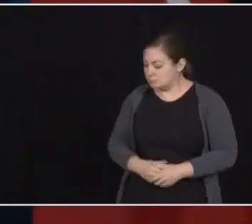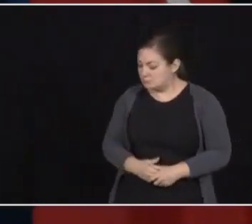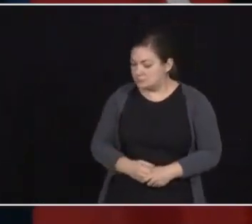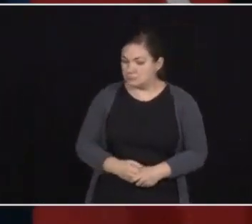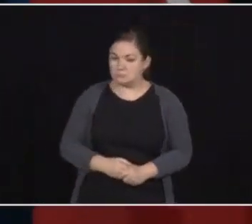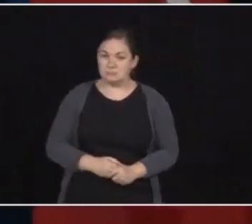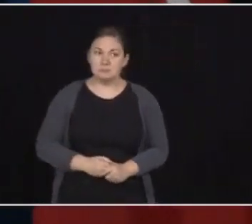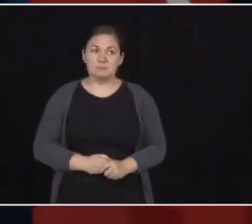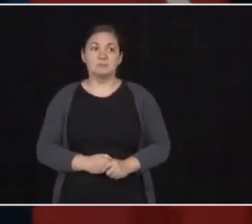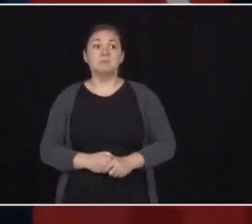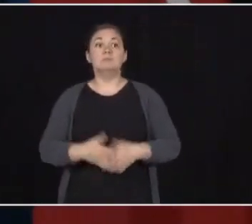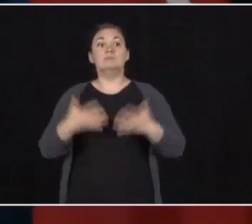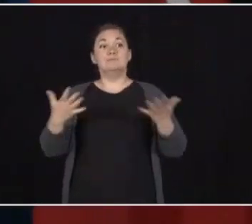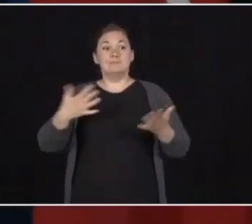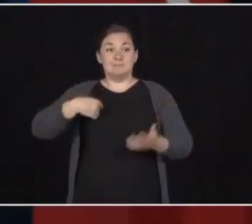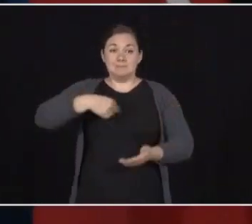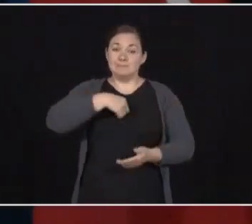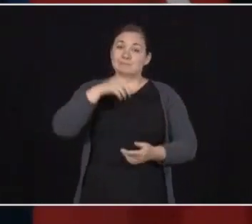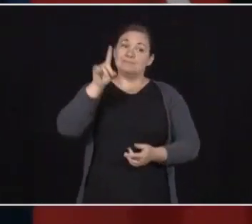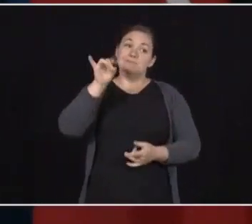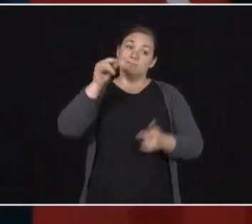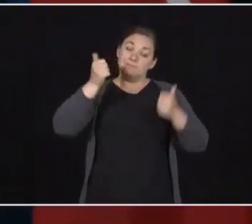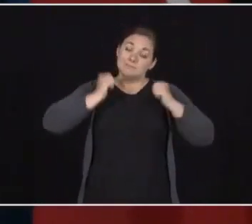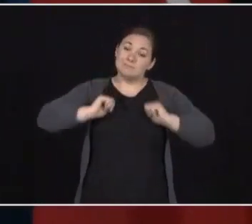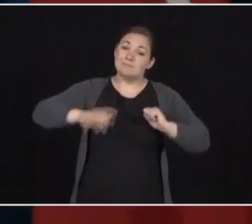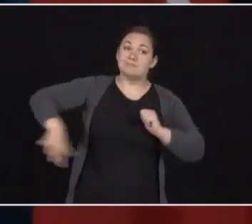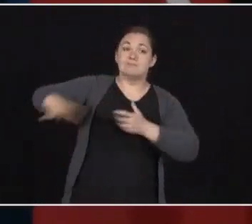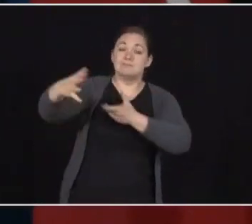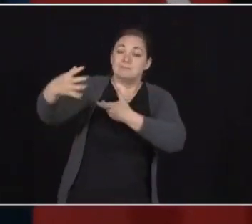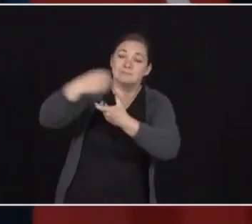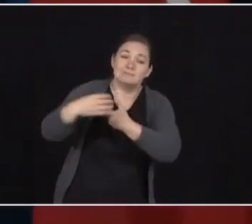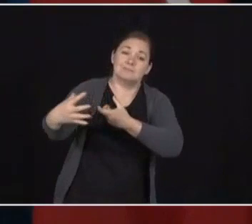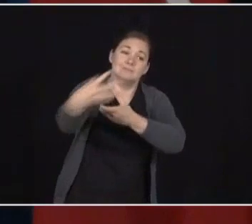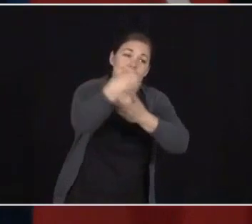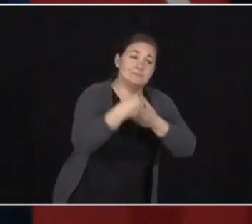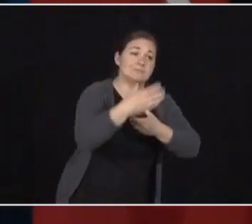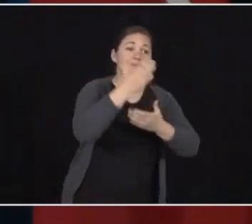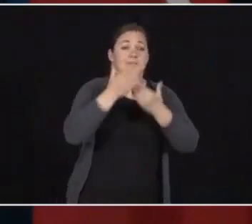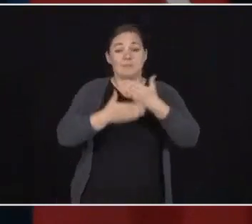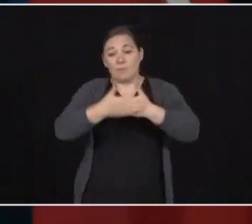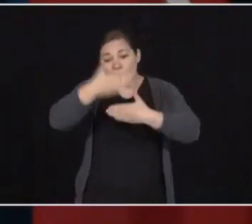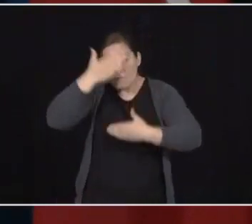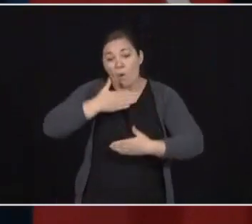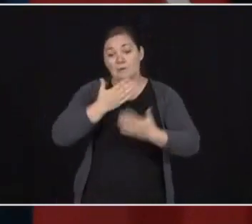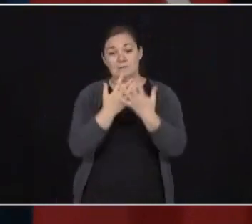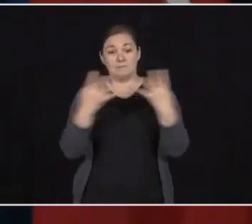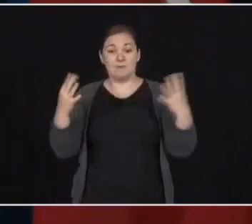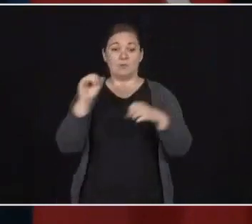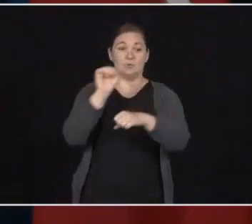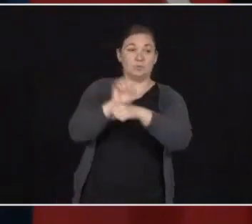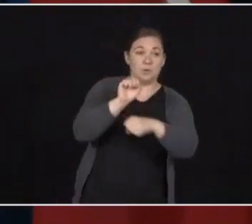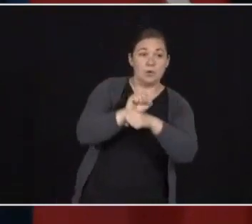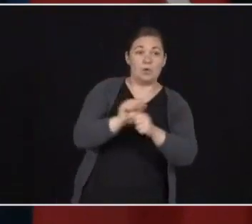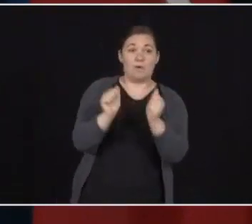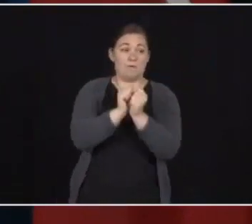Well, we did our very best to include all of the people working on the front lines of patients